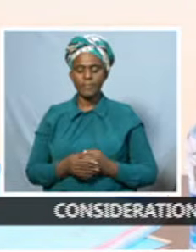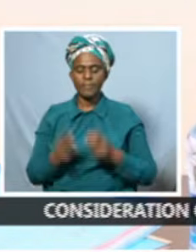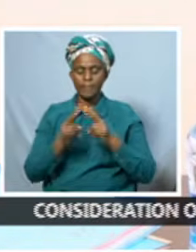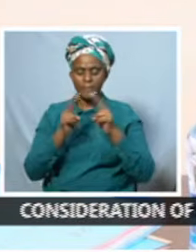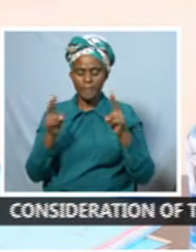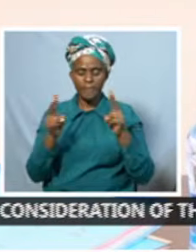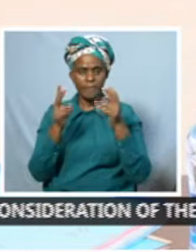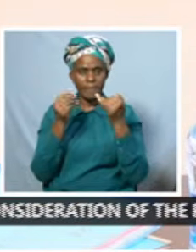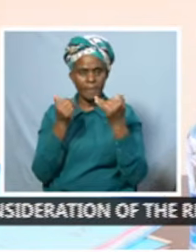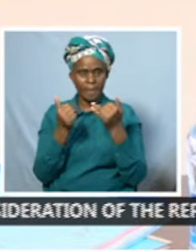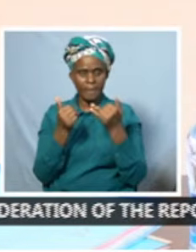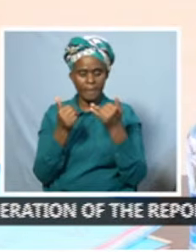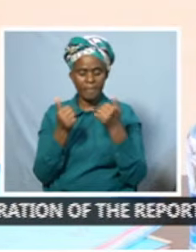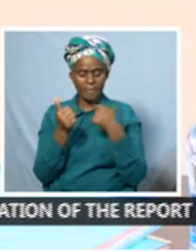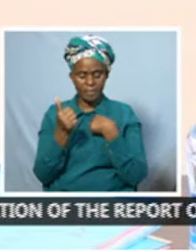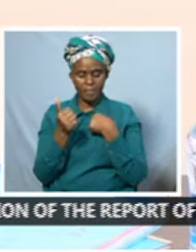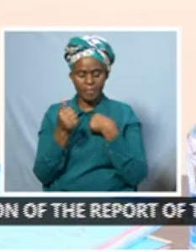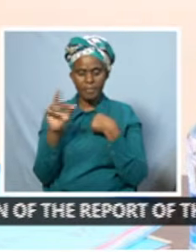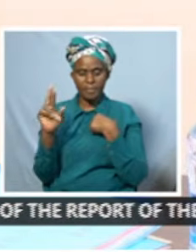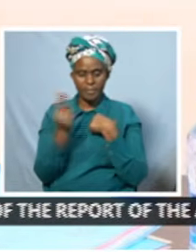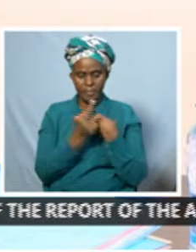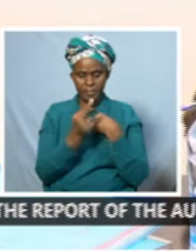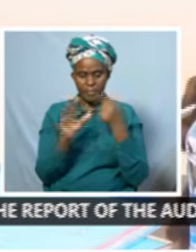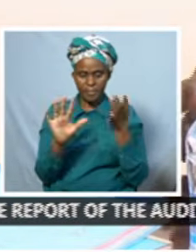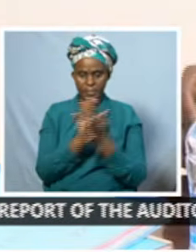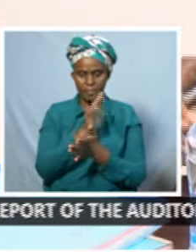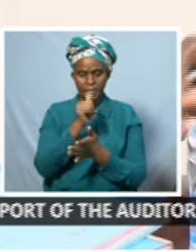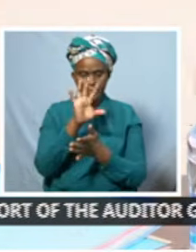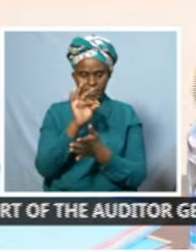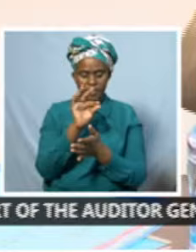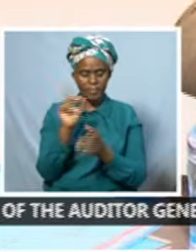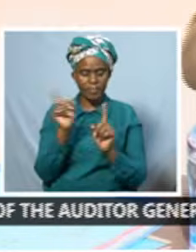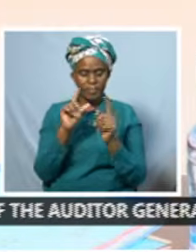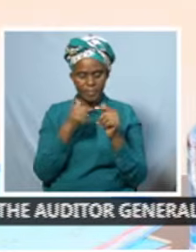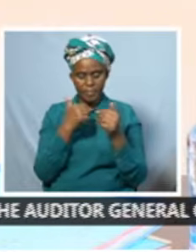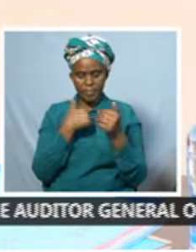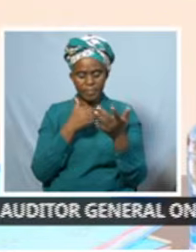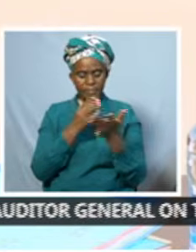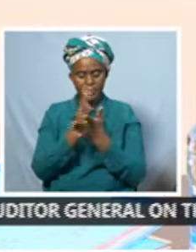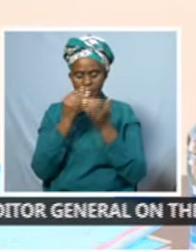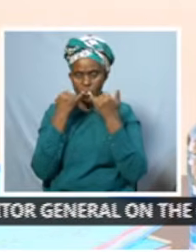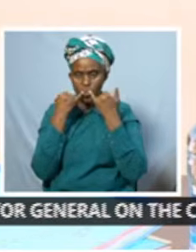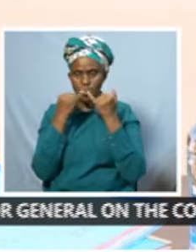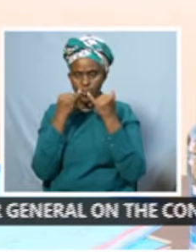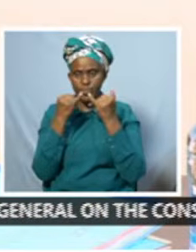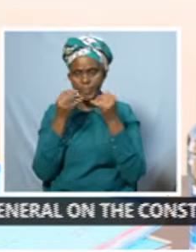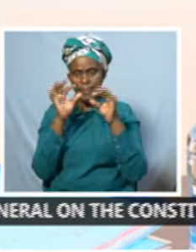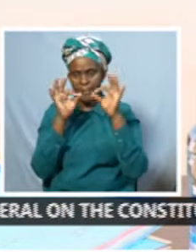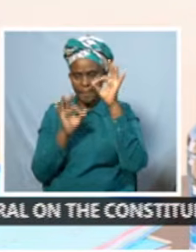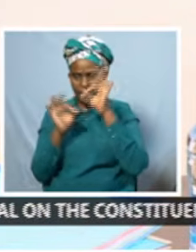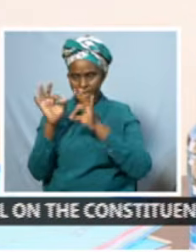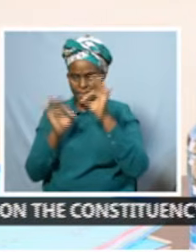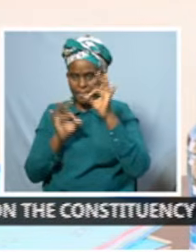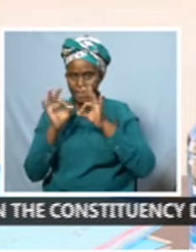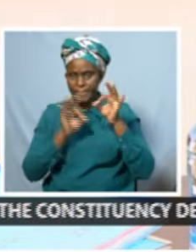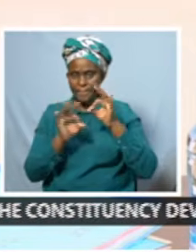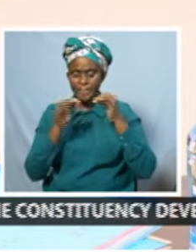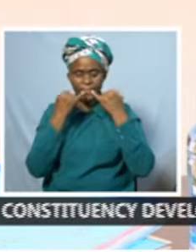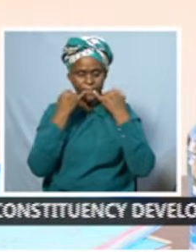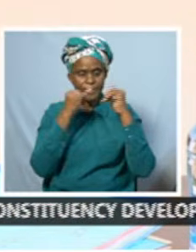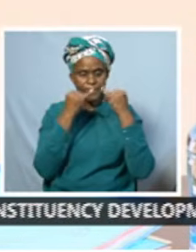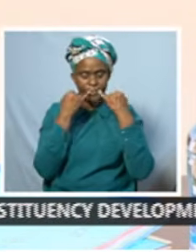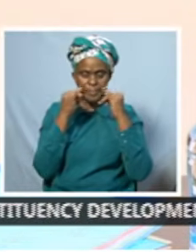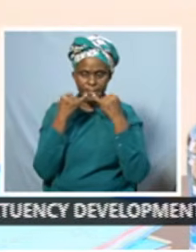So I take you to page 19 where we have correct information or readjusted